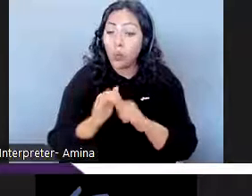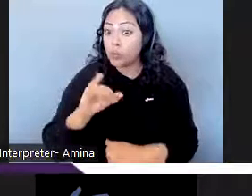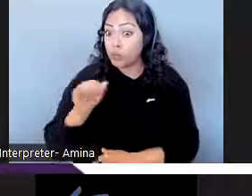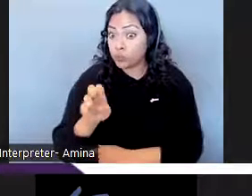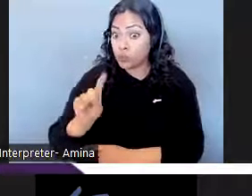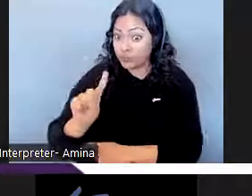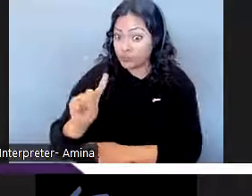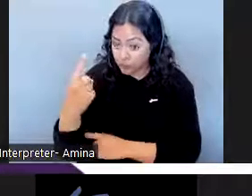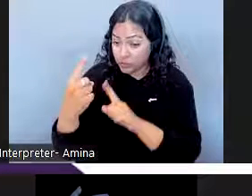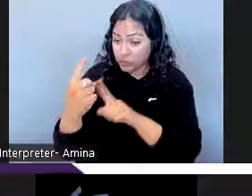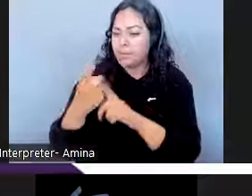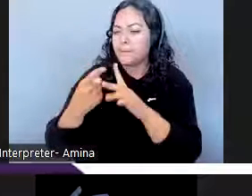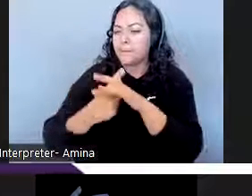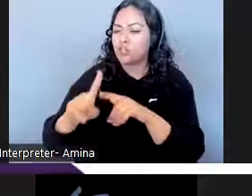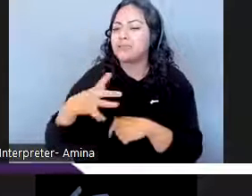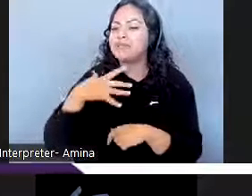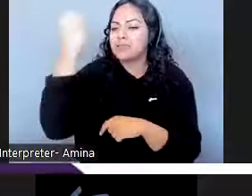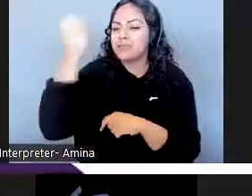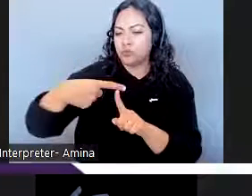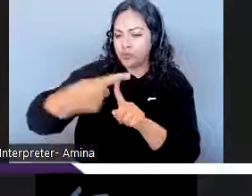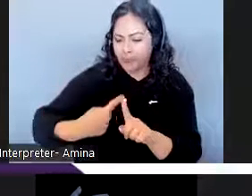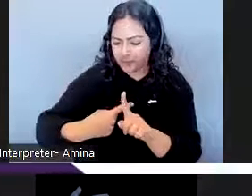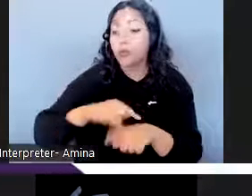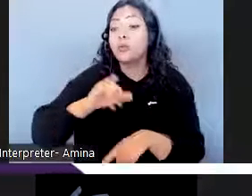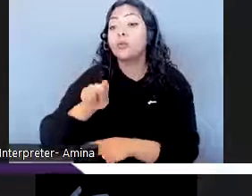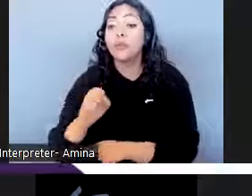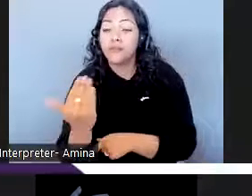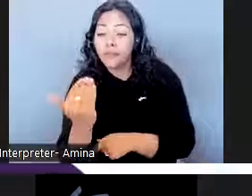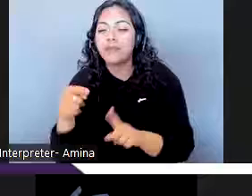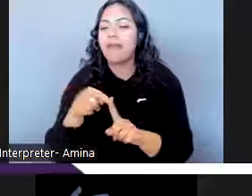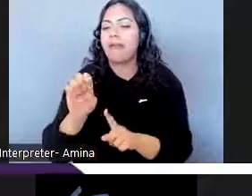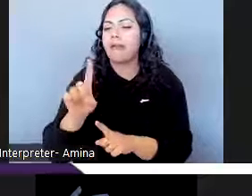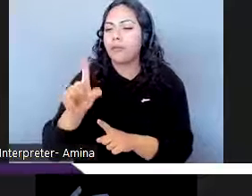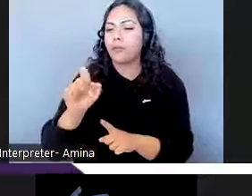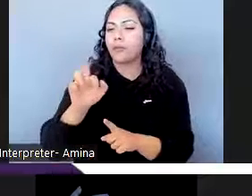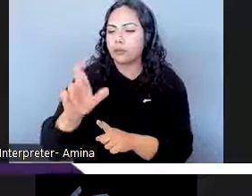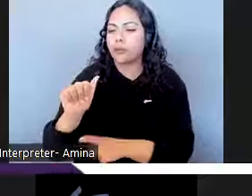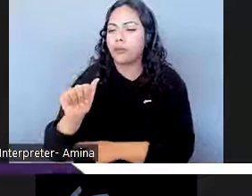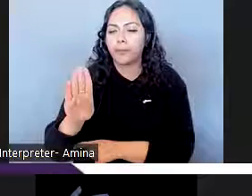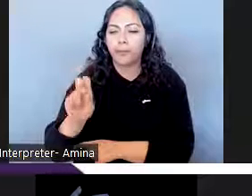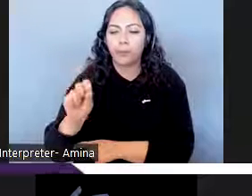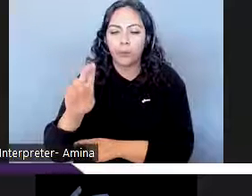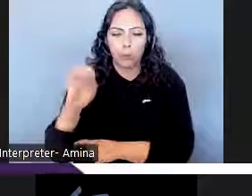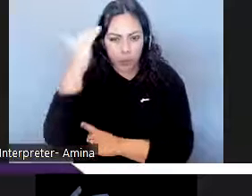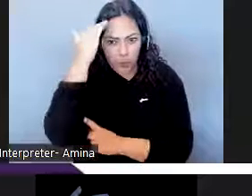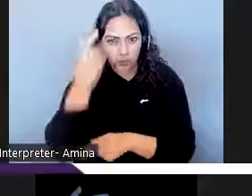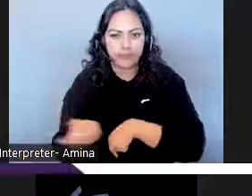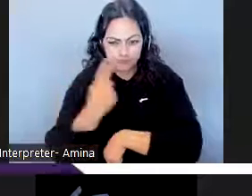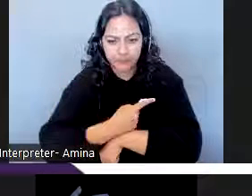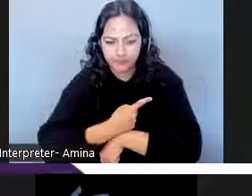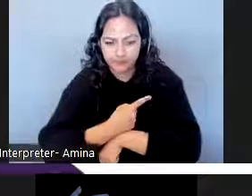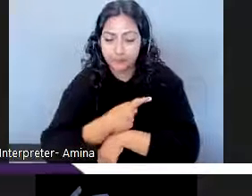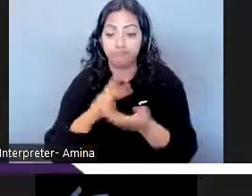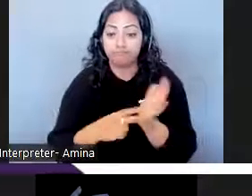Month, and June 15th is World Elder Abuse Awareness Day. So we will be us, as well as many of the organizations probably